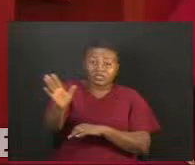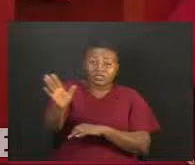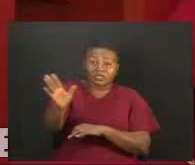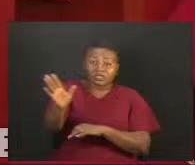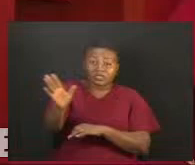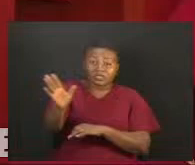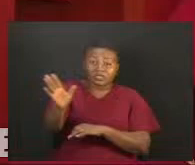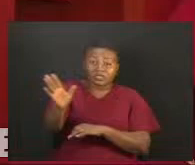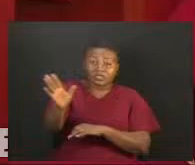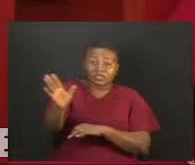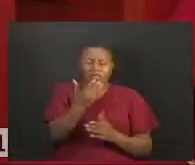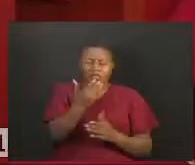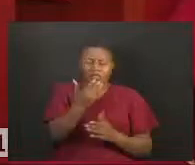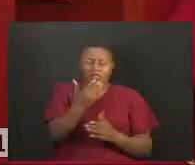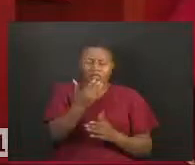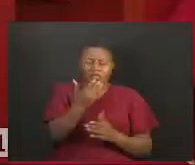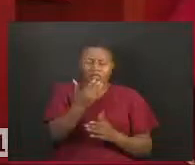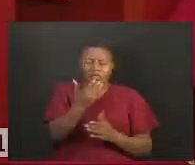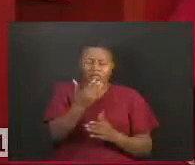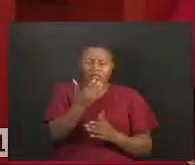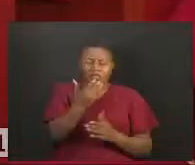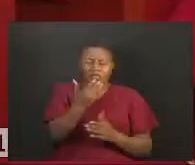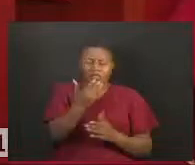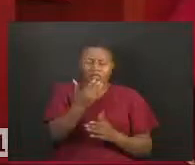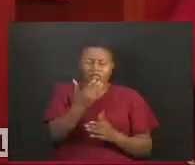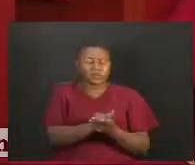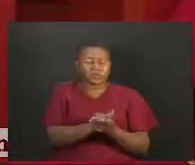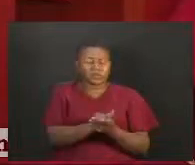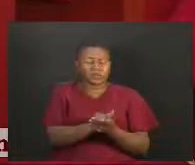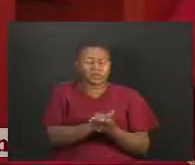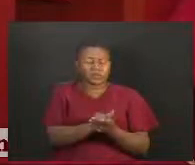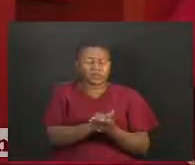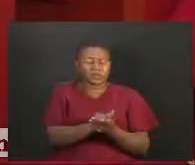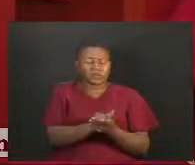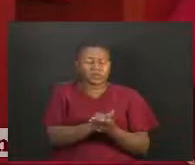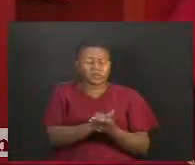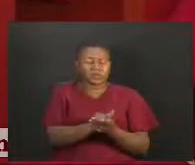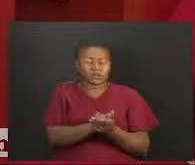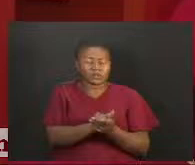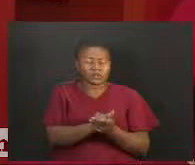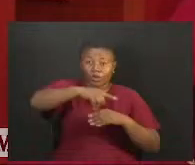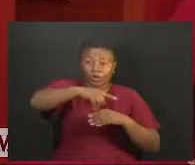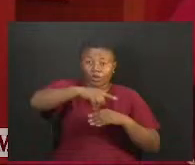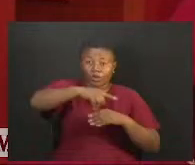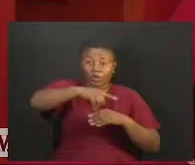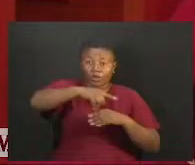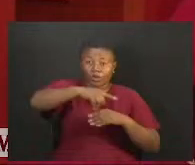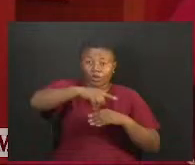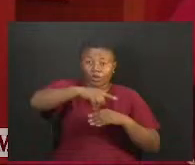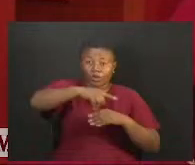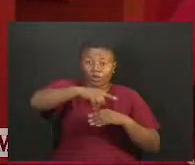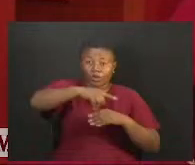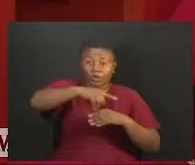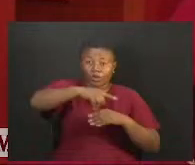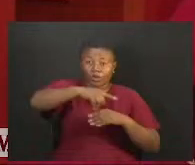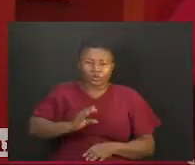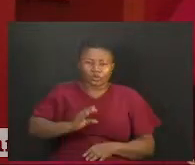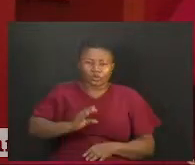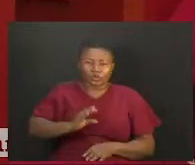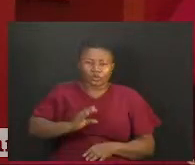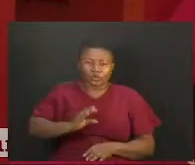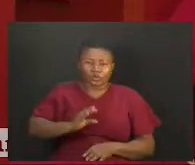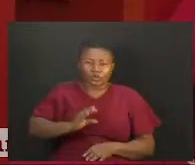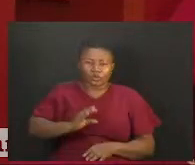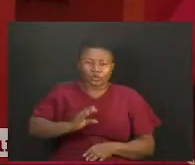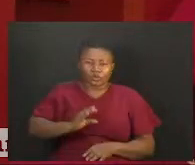extensive consultation revealed that the overriding concern among Ghanaian traders and business community remains price and exchange